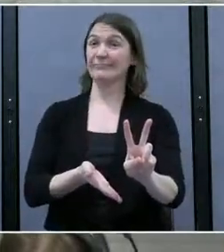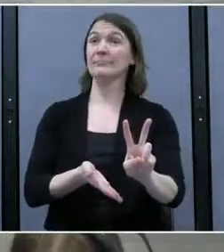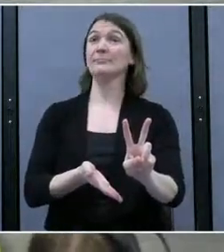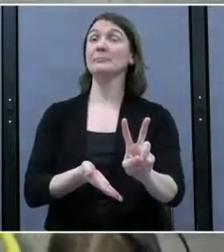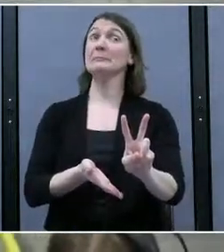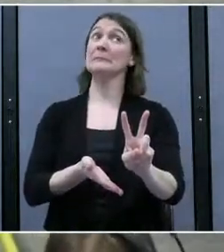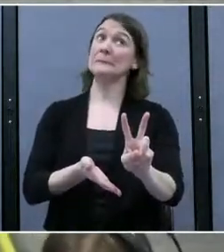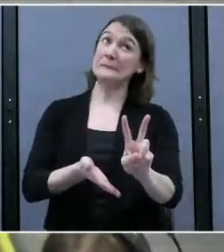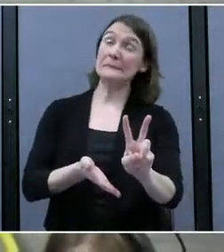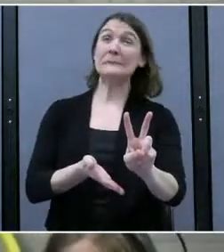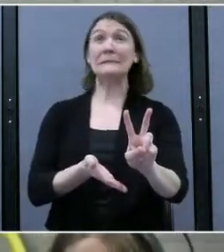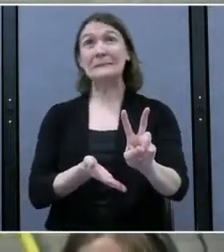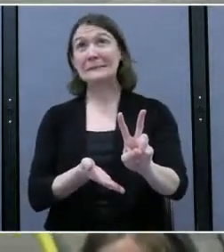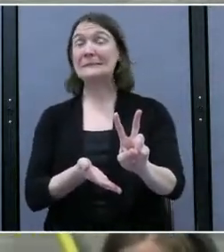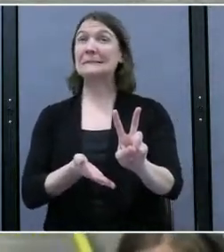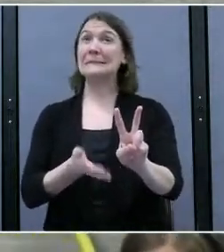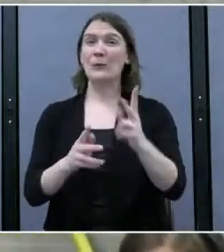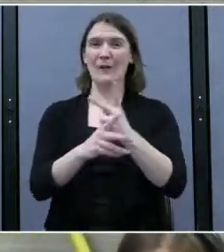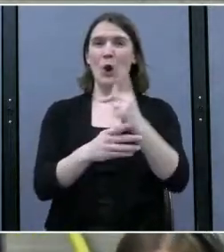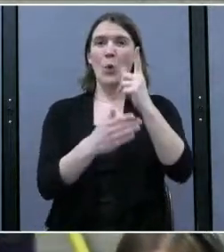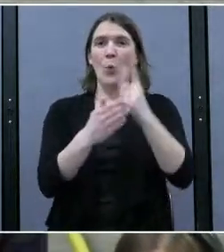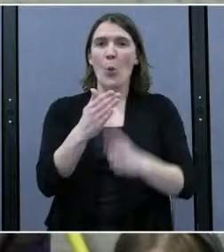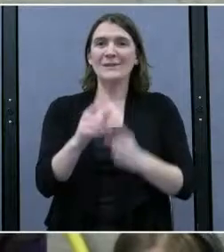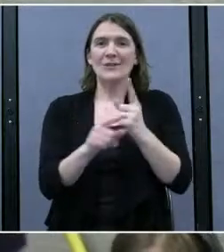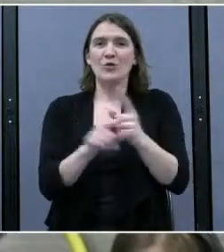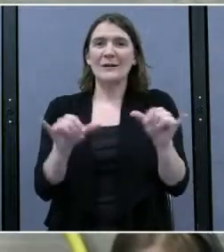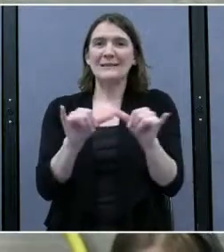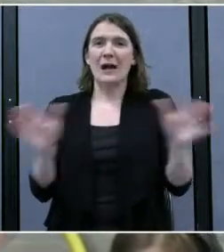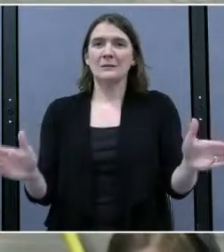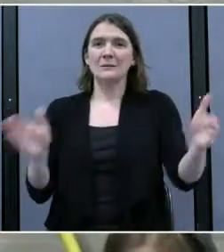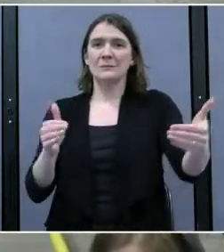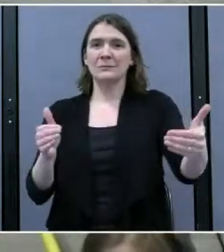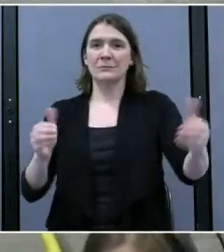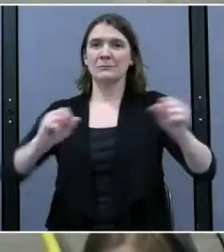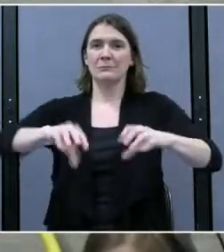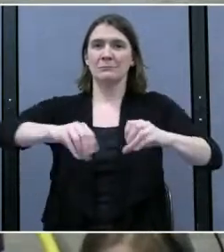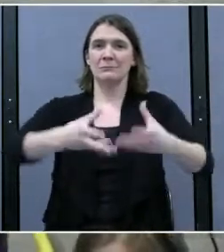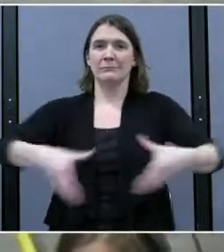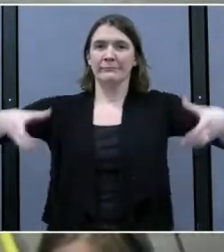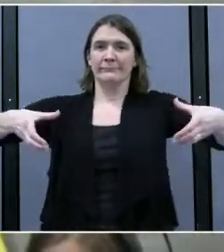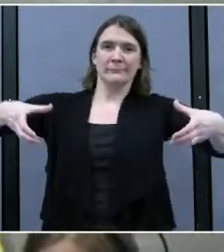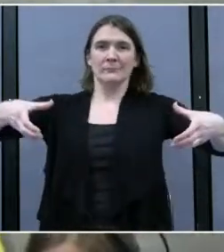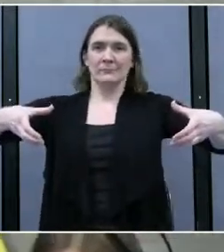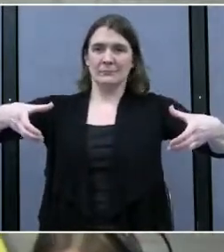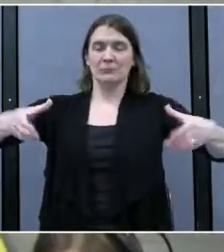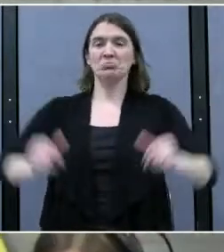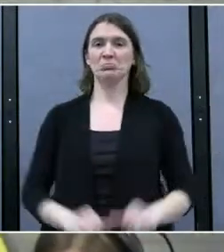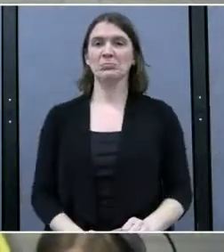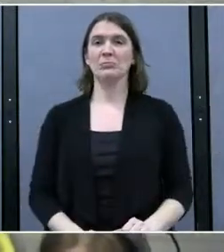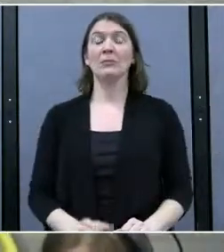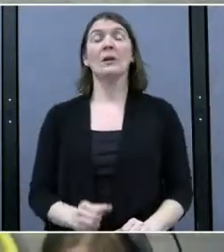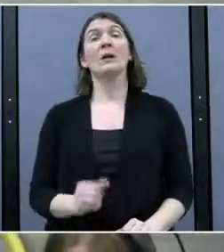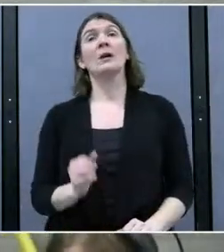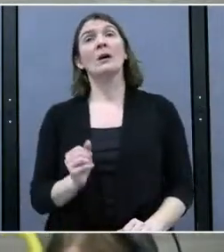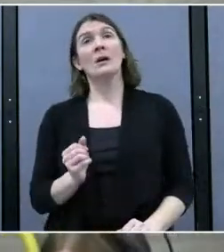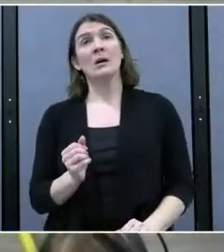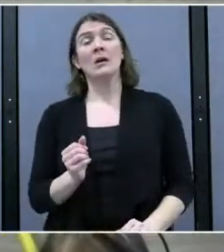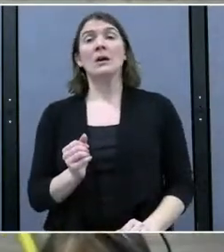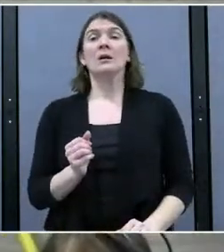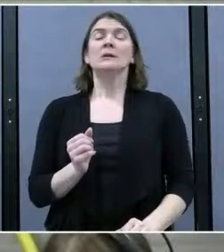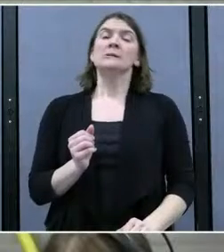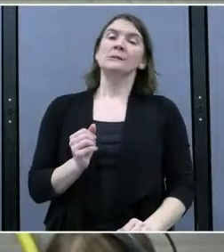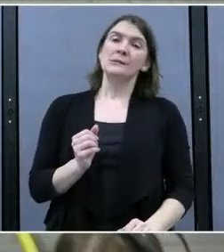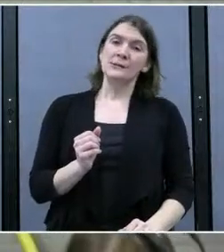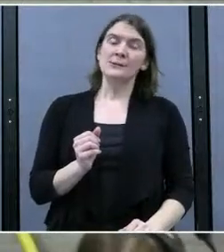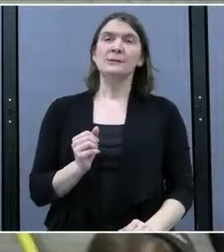there's still some discussion about what's the proper size of a recycling cart. The two that are really kind of up